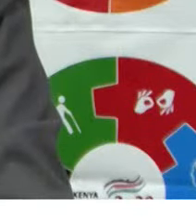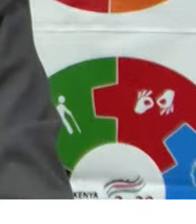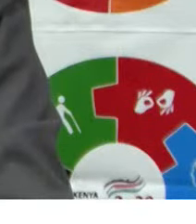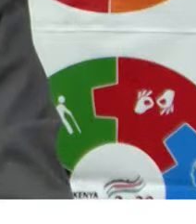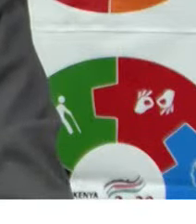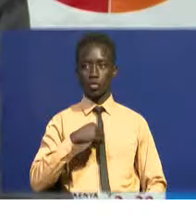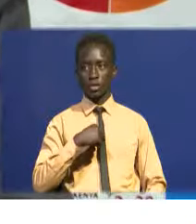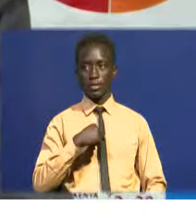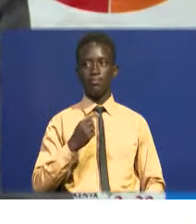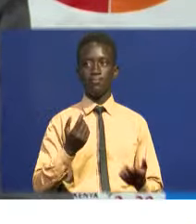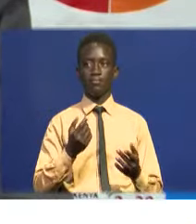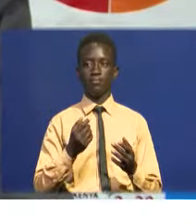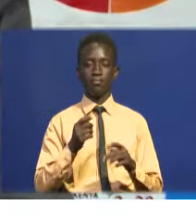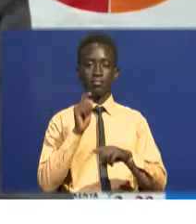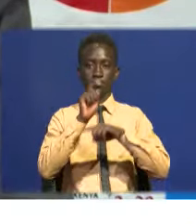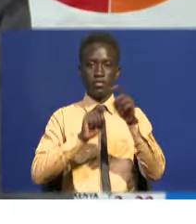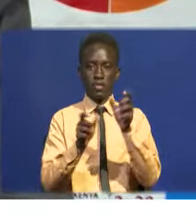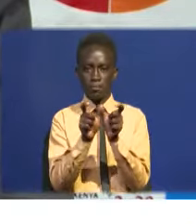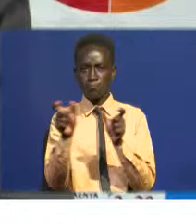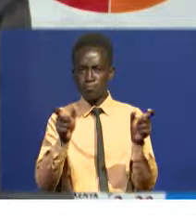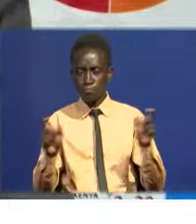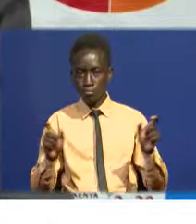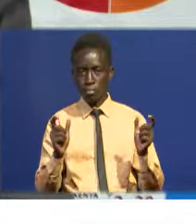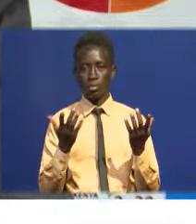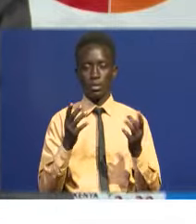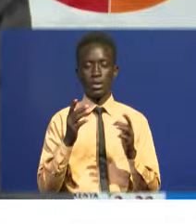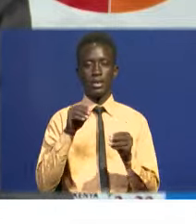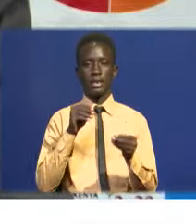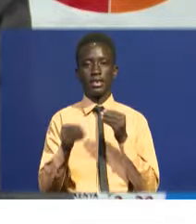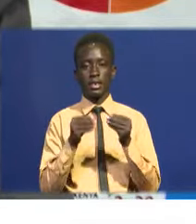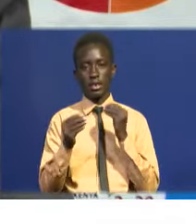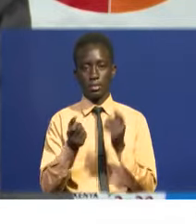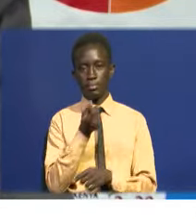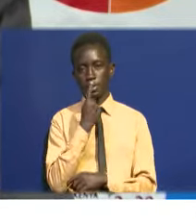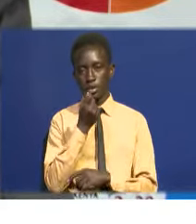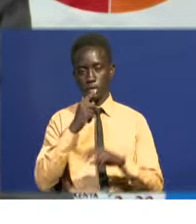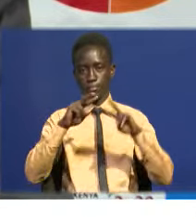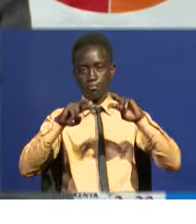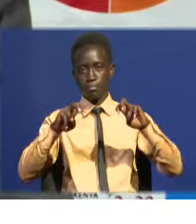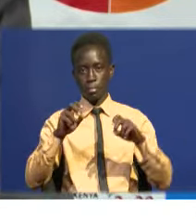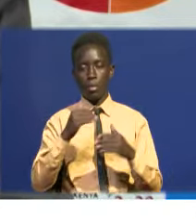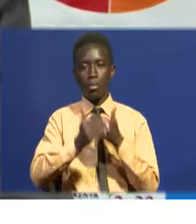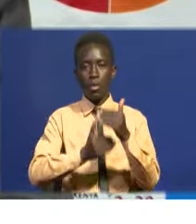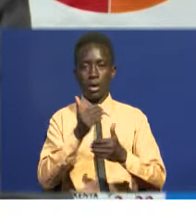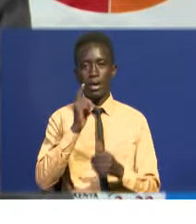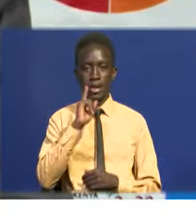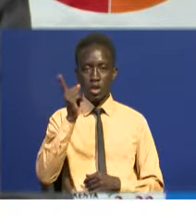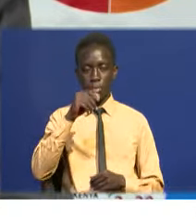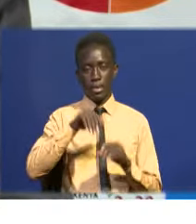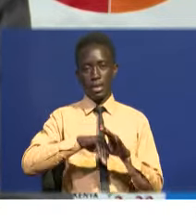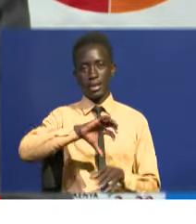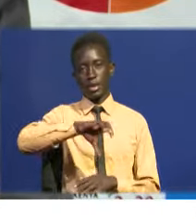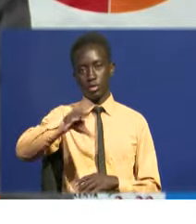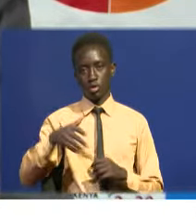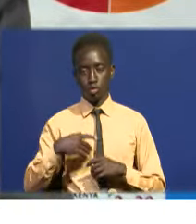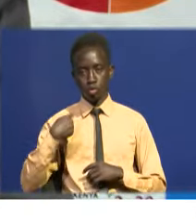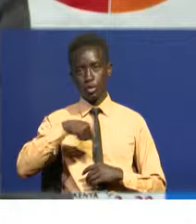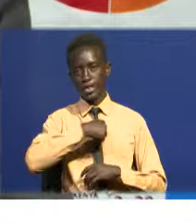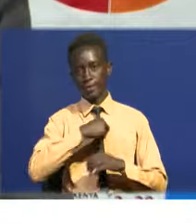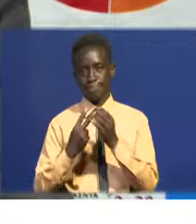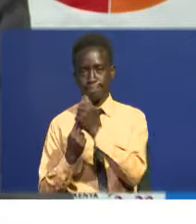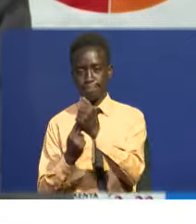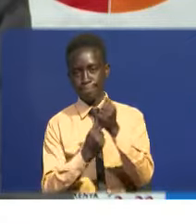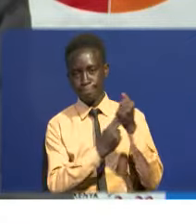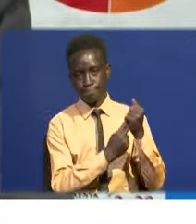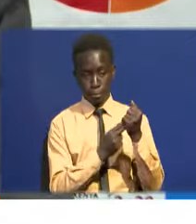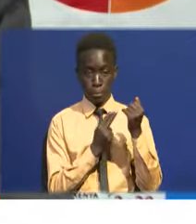have decentralized the disability medical assessment verification process from Nairobi to the counties. We have entered into partnership that